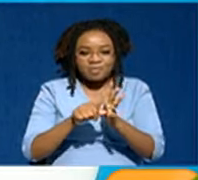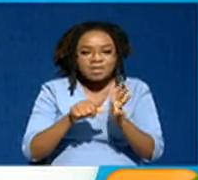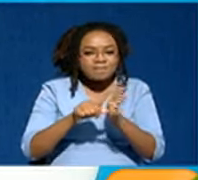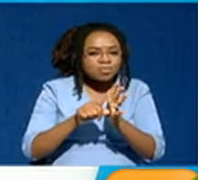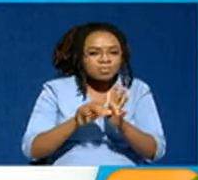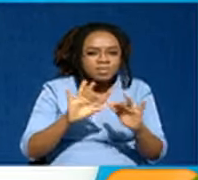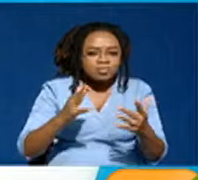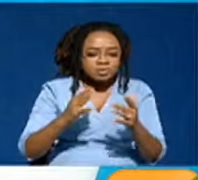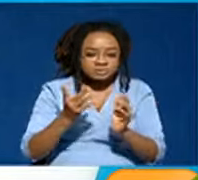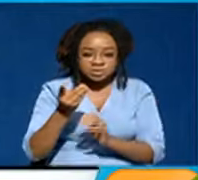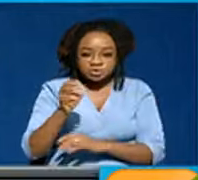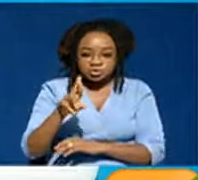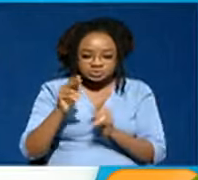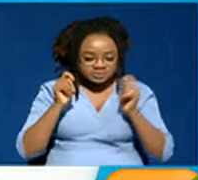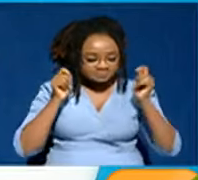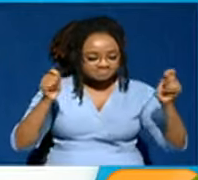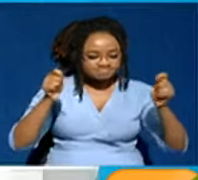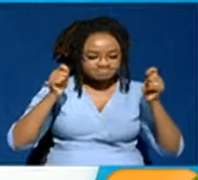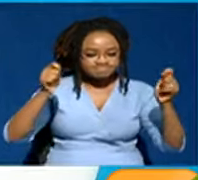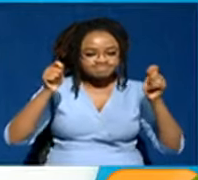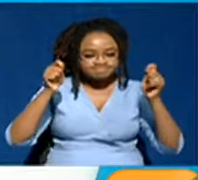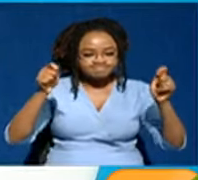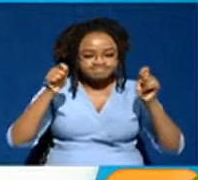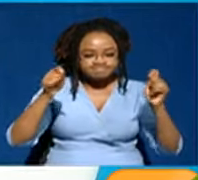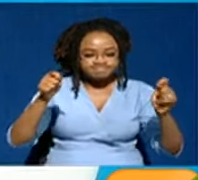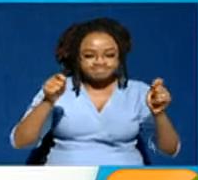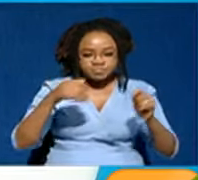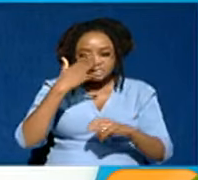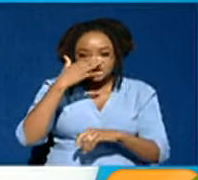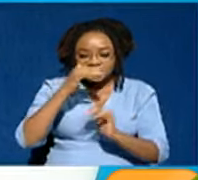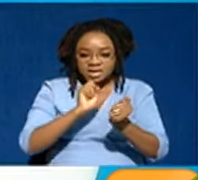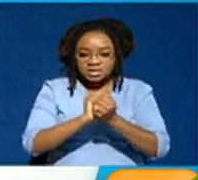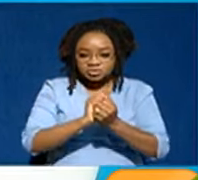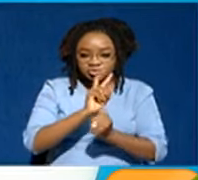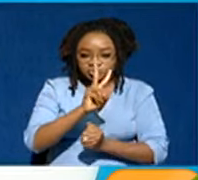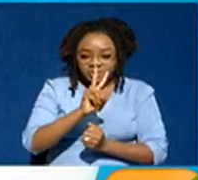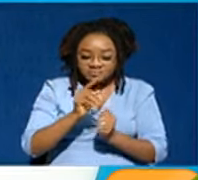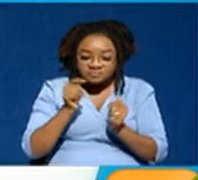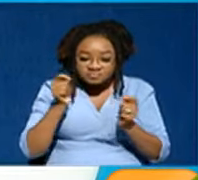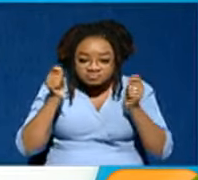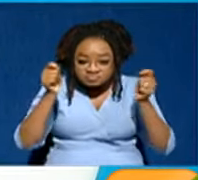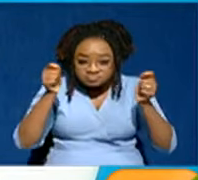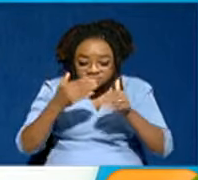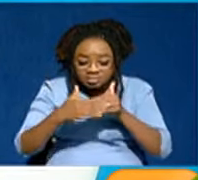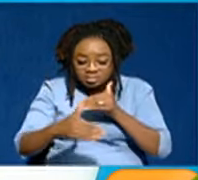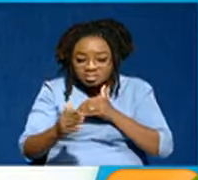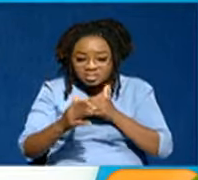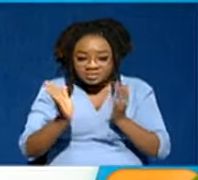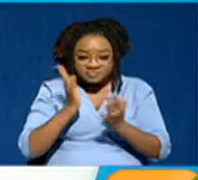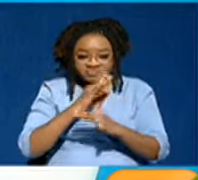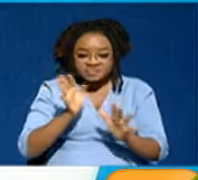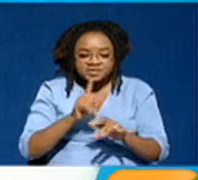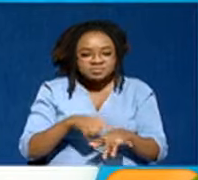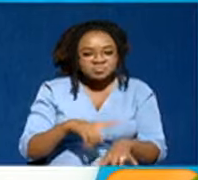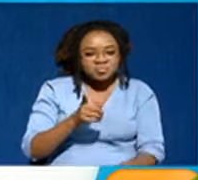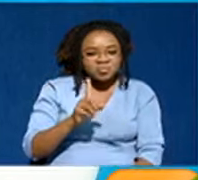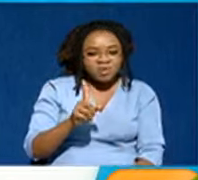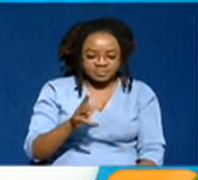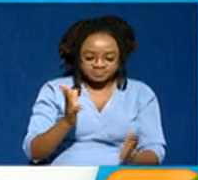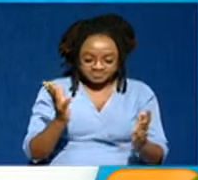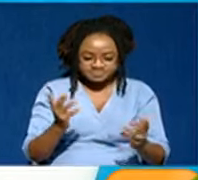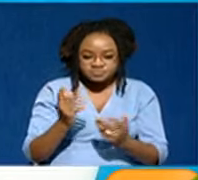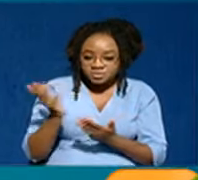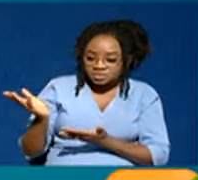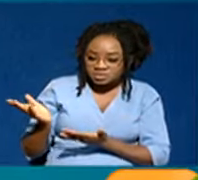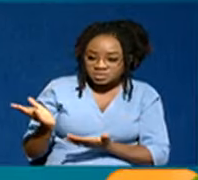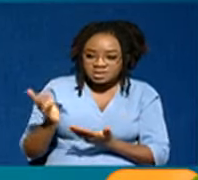officers say they too are down in their tools on the 4th of April. Is there an end in sight? That is the conversation we're having. And let me introduce my guest, starting from my farthest right.